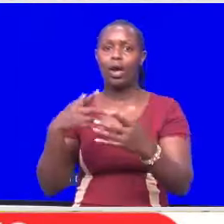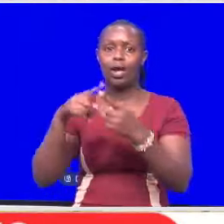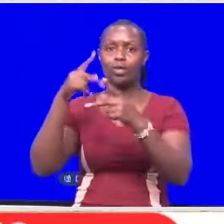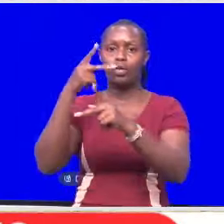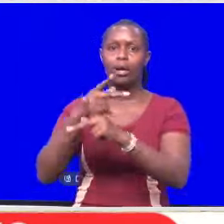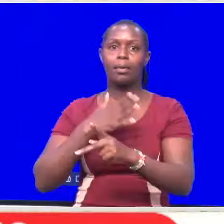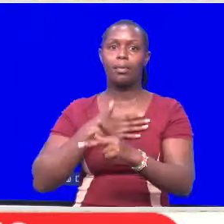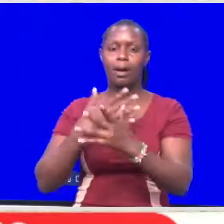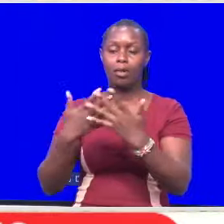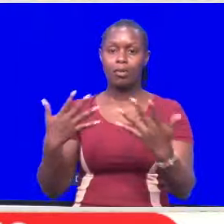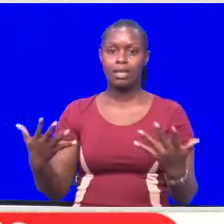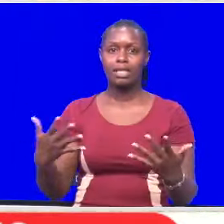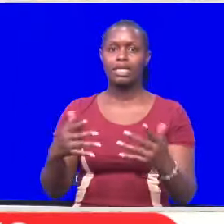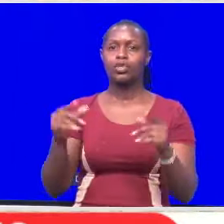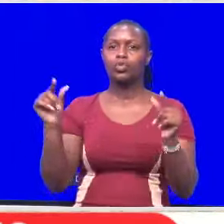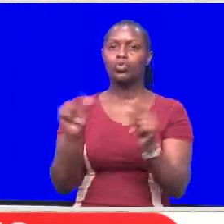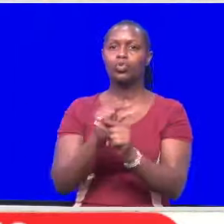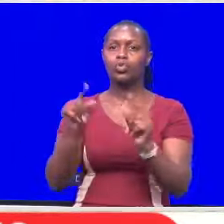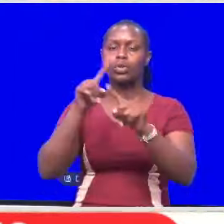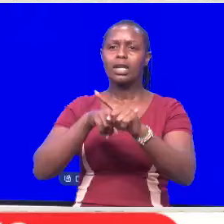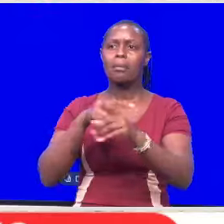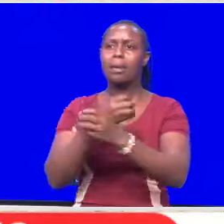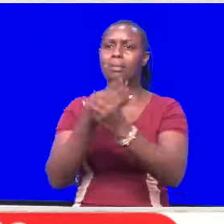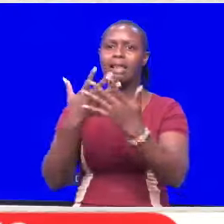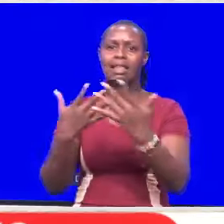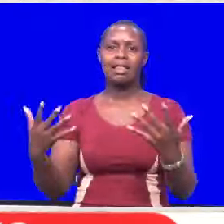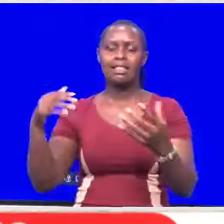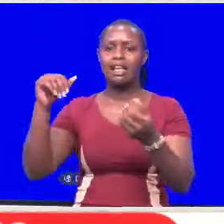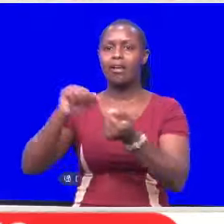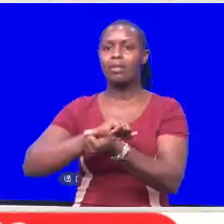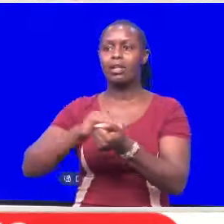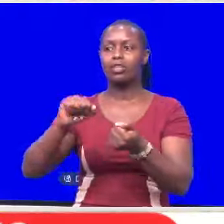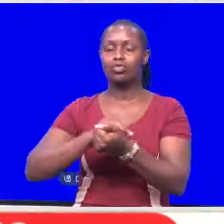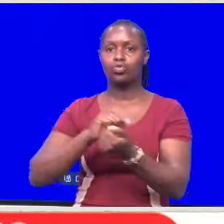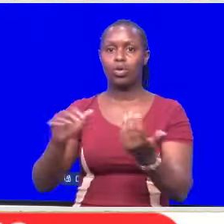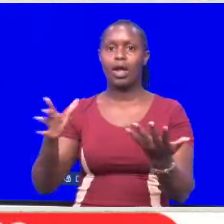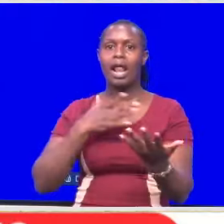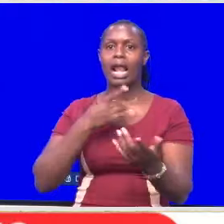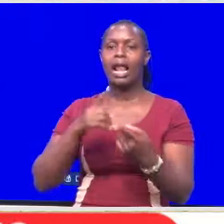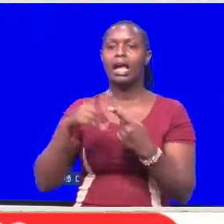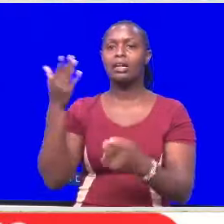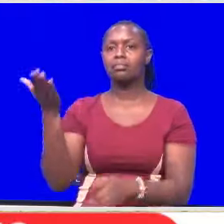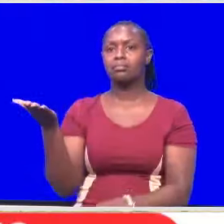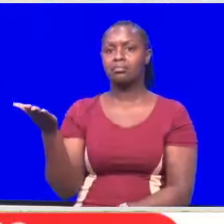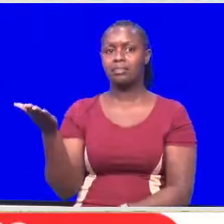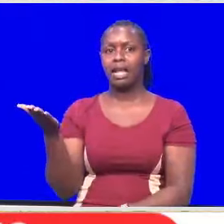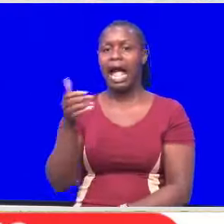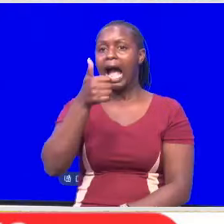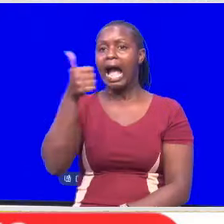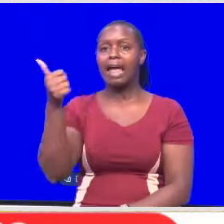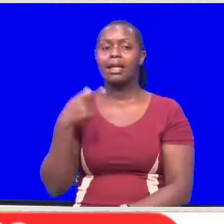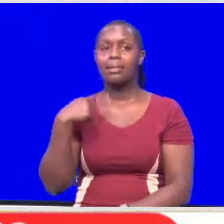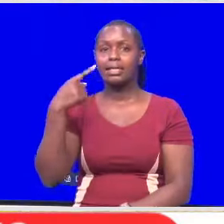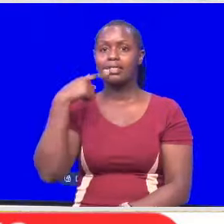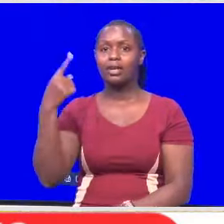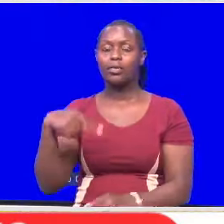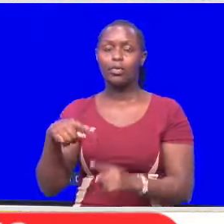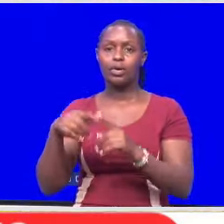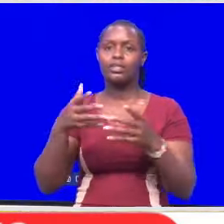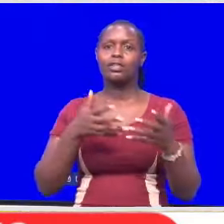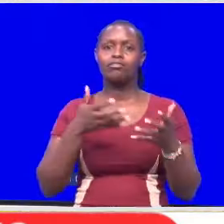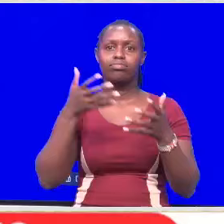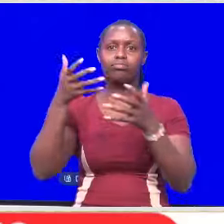mfupi sana. Vitu zangu mingi zimeharibiwa kama hizi hapa hivi. Zingine hata zenye nimepeana ziende sijui kama nitazipata zikiwa